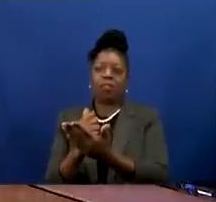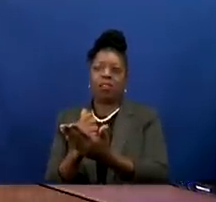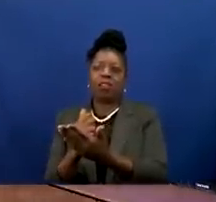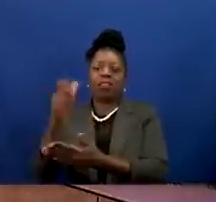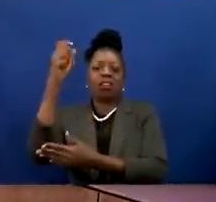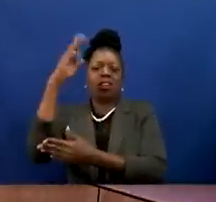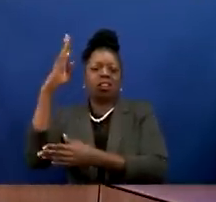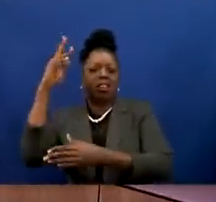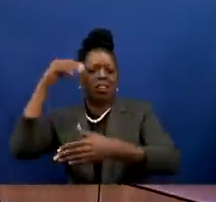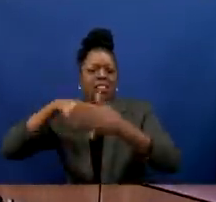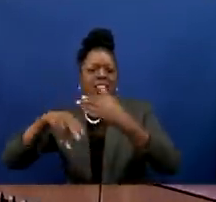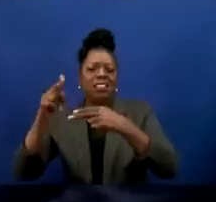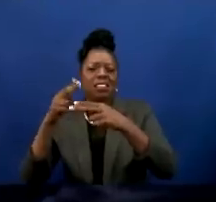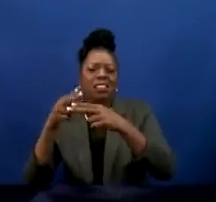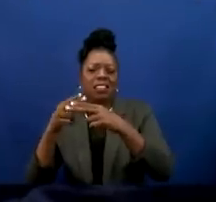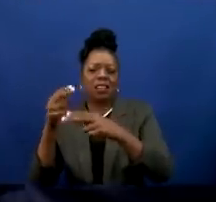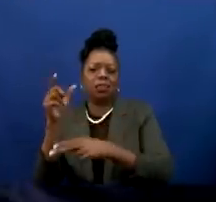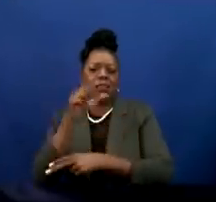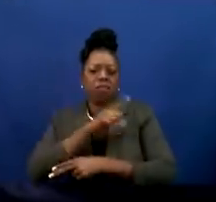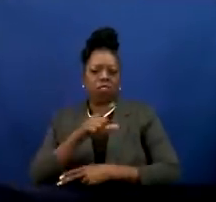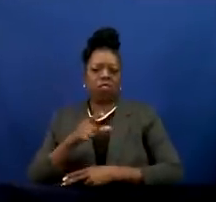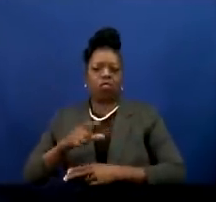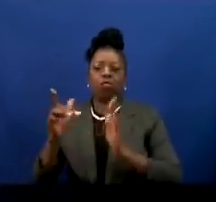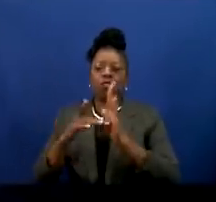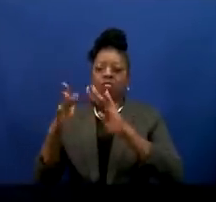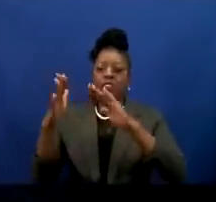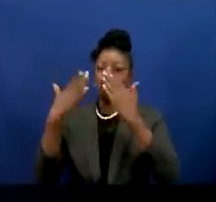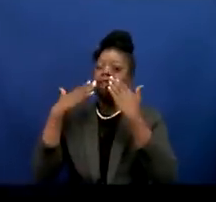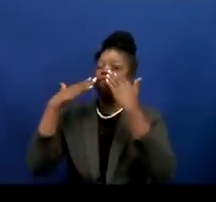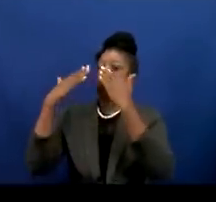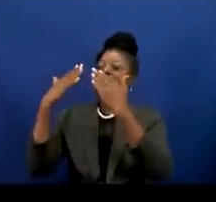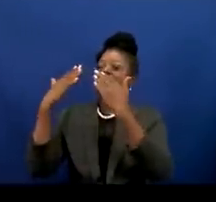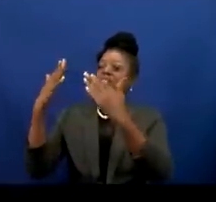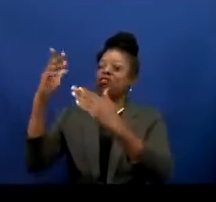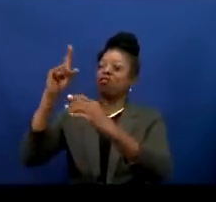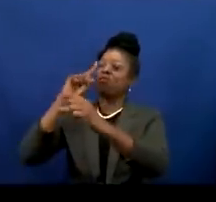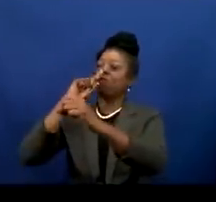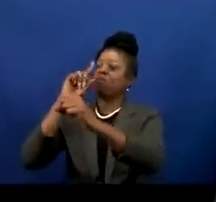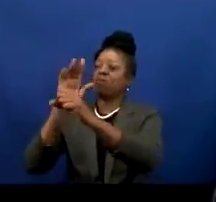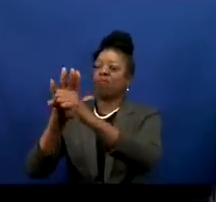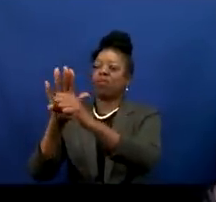God, in the name of the Lord Jesus, I thank you that you promised to be with us,